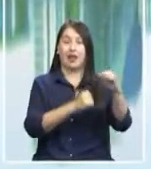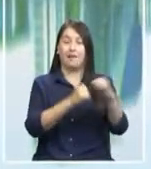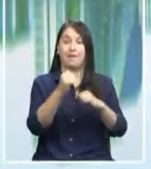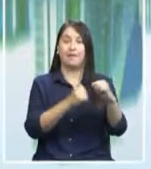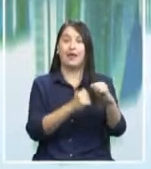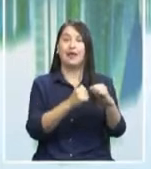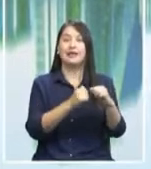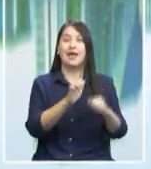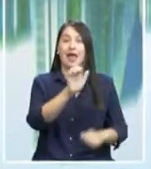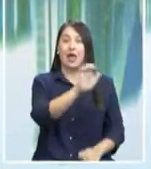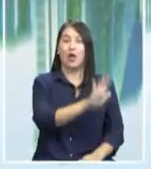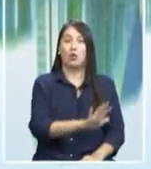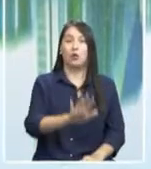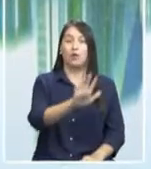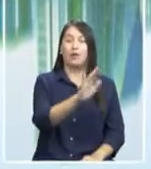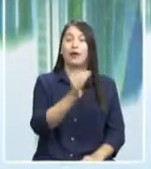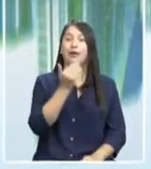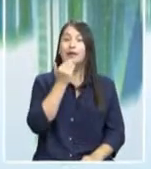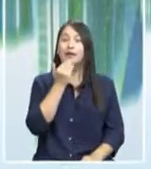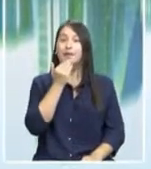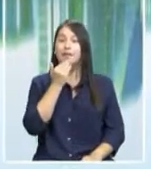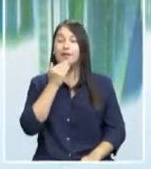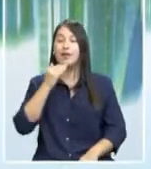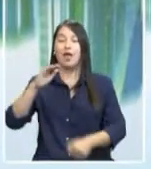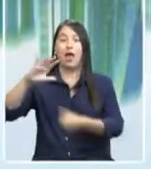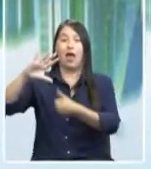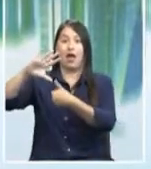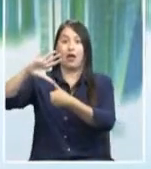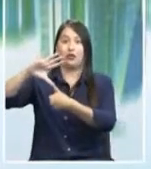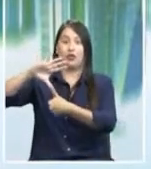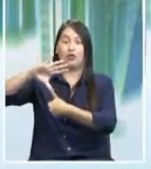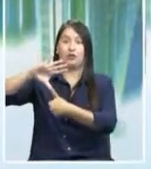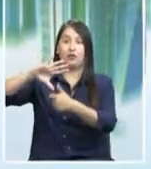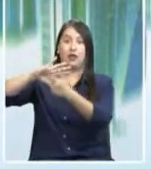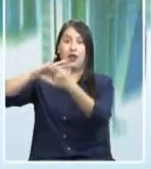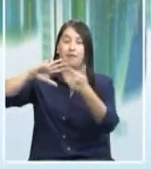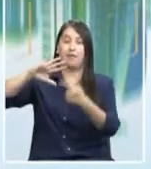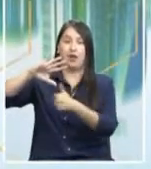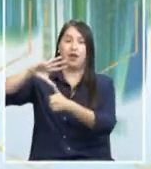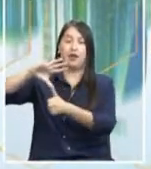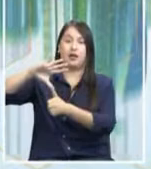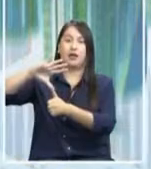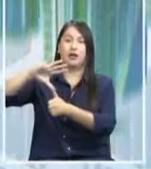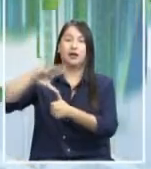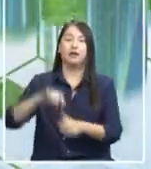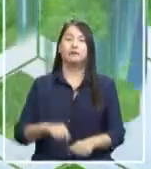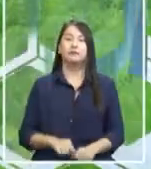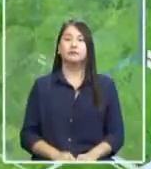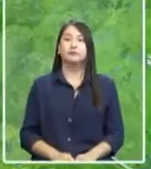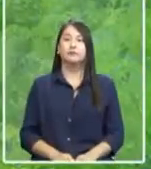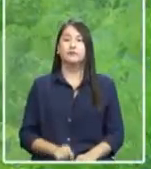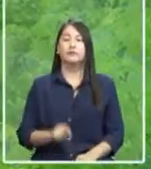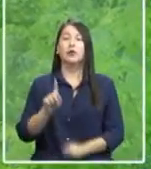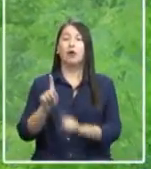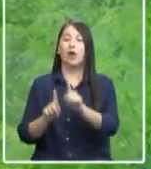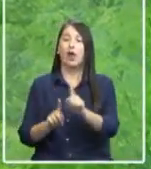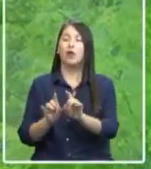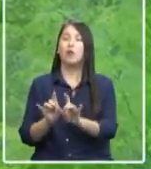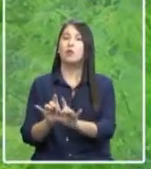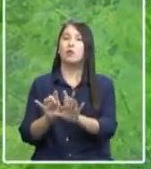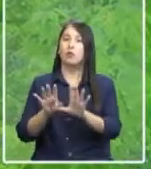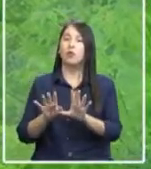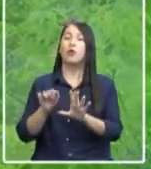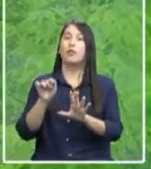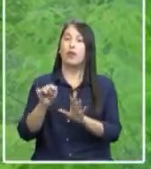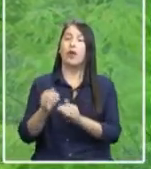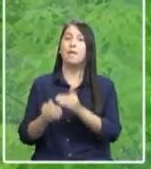Japan, was a noticeable part of the primary production. But in the 70s, this has increased,